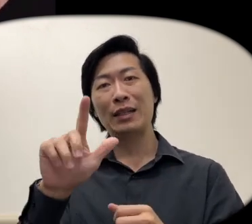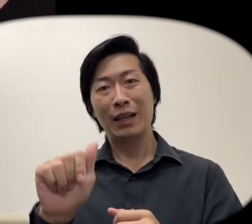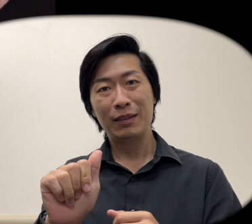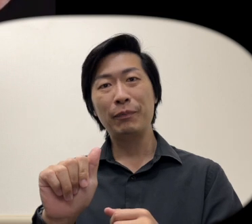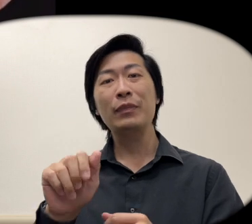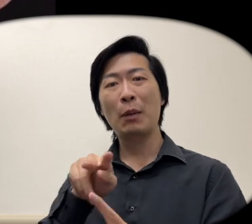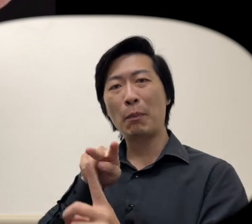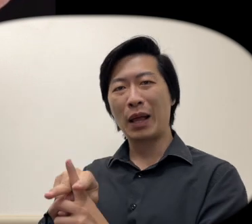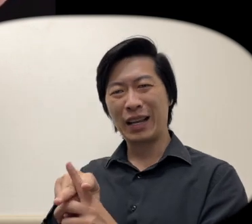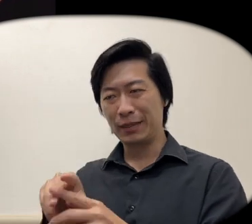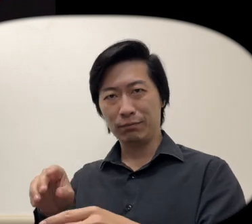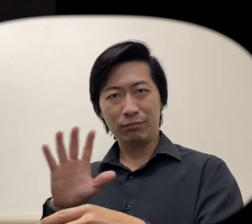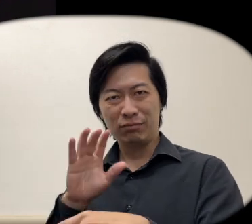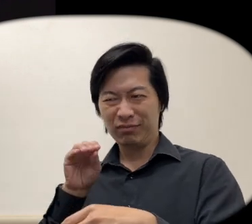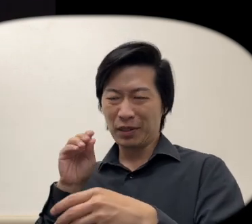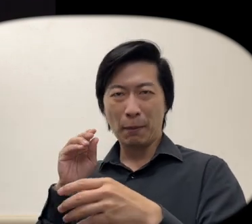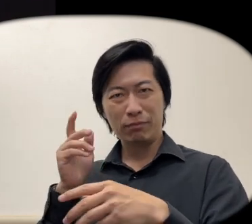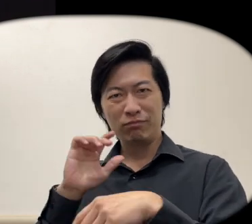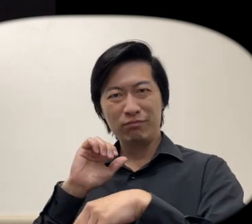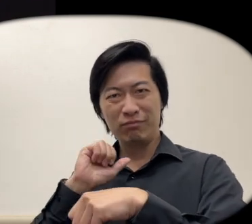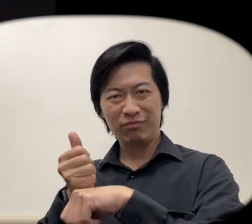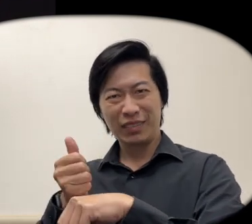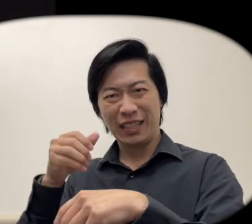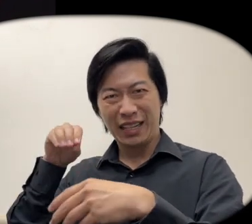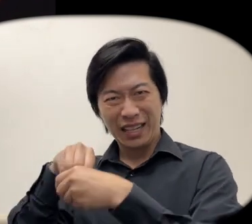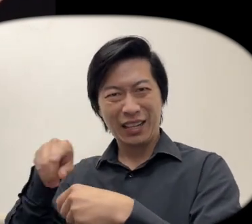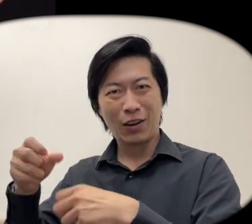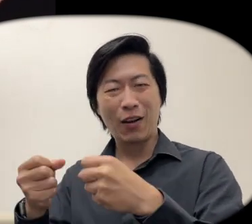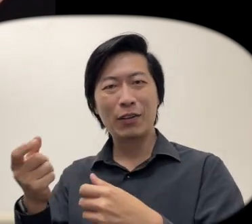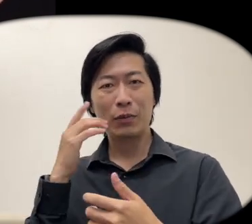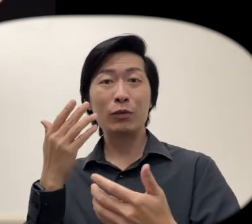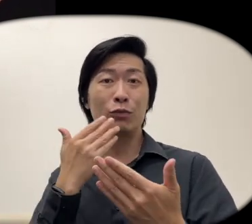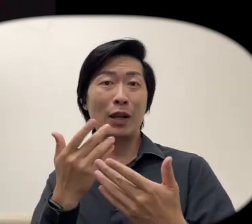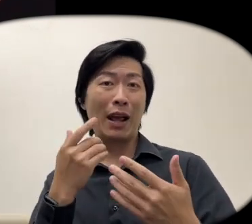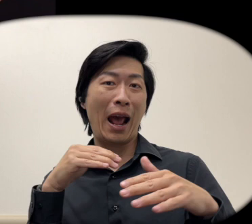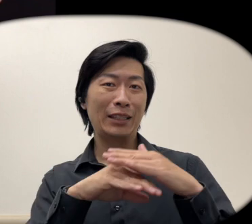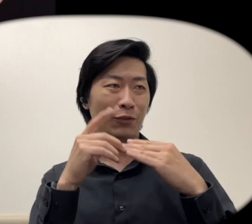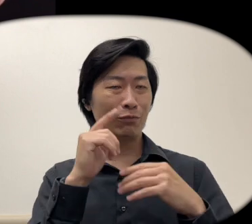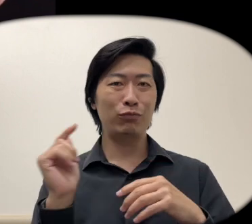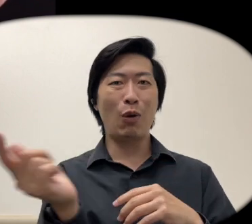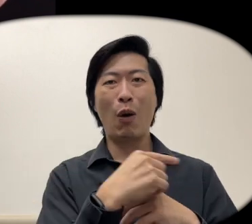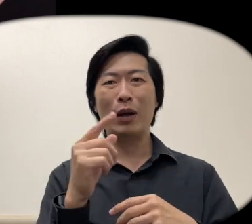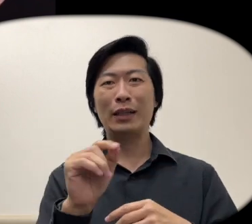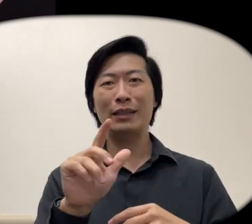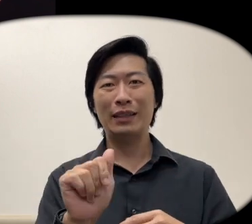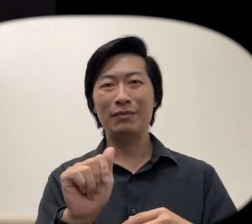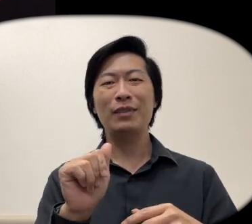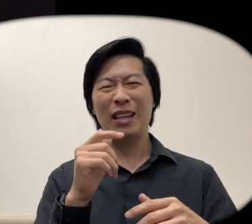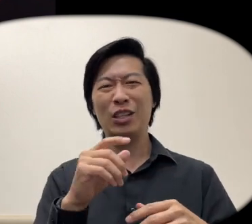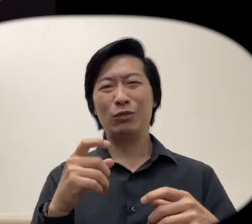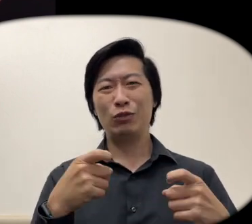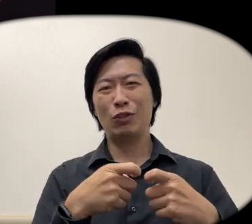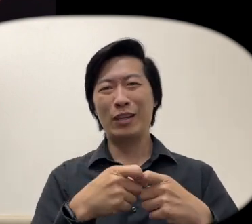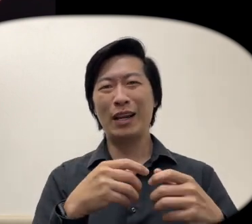built into the vehicle, which is obviously great for GM owners who want access to Tesla's charging network. Now, that's for the short term. For the long term, this